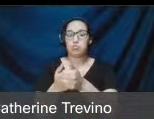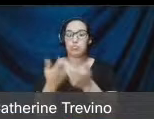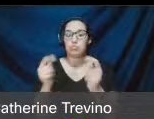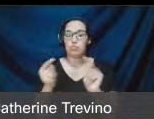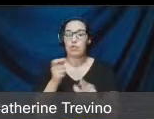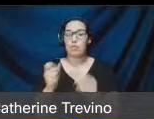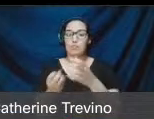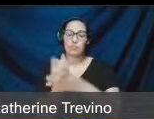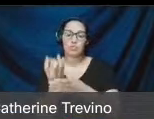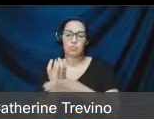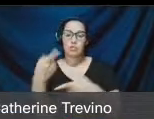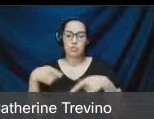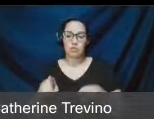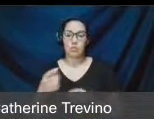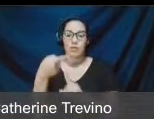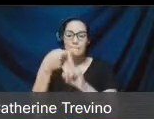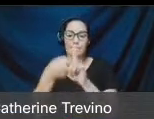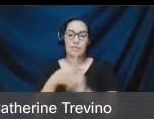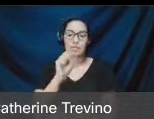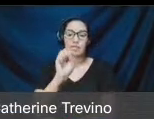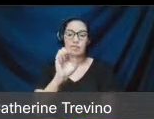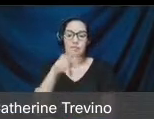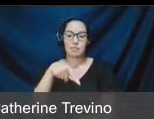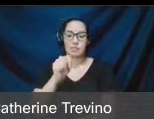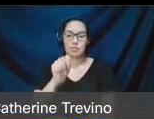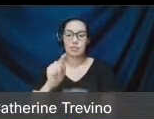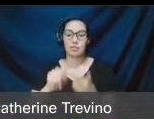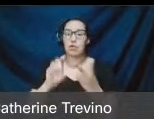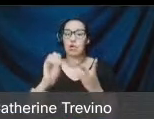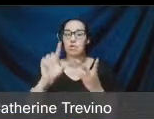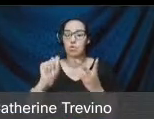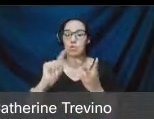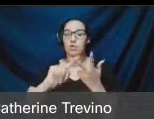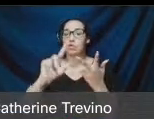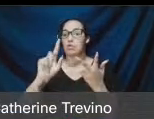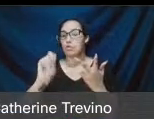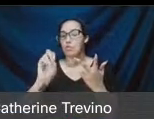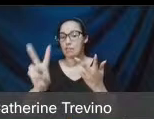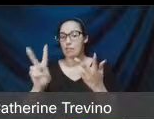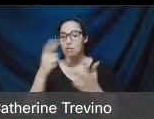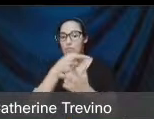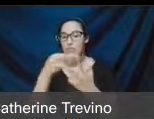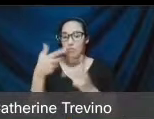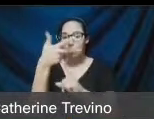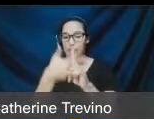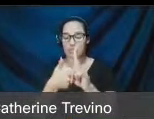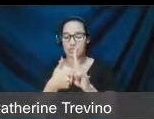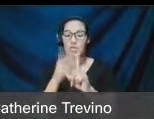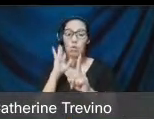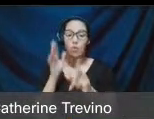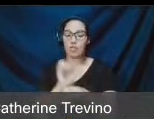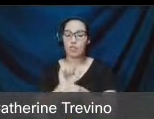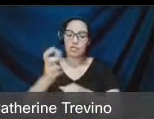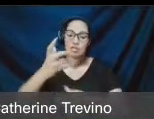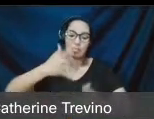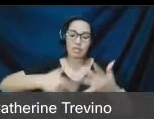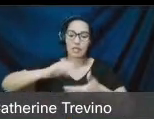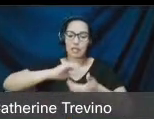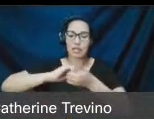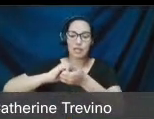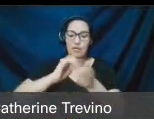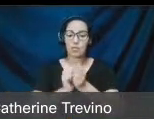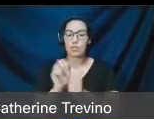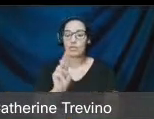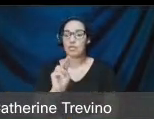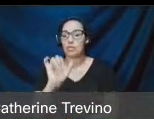spring during the months of September, October, and November. We have worked collaboratively with union leadership to incorporate time into the